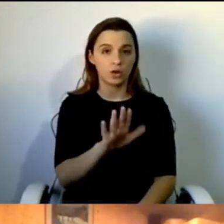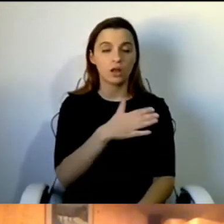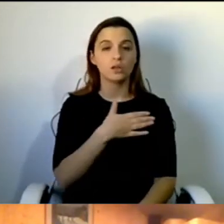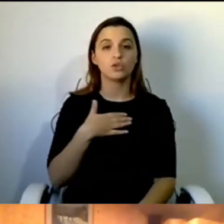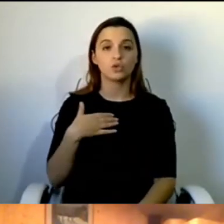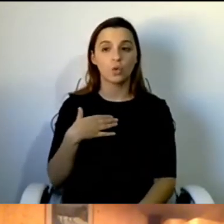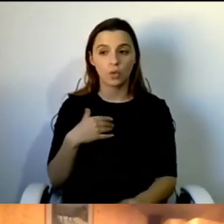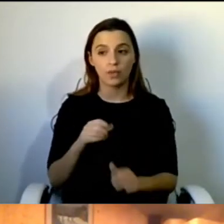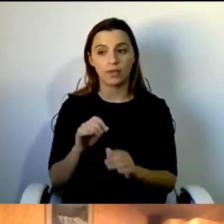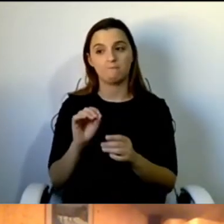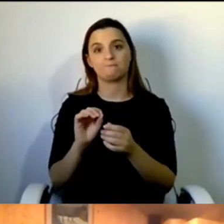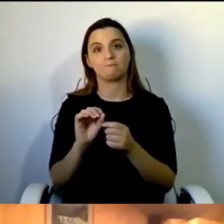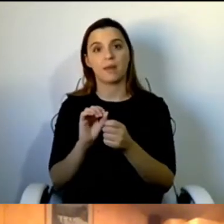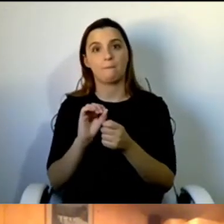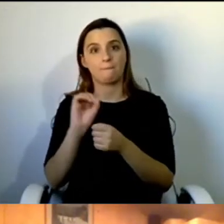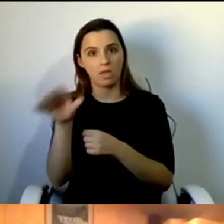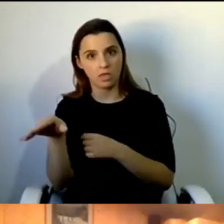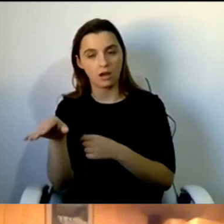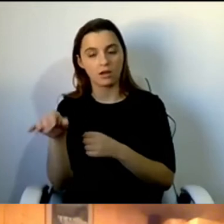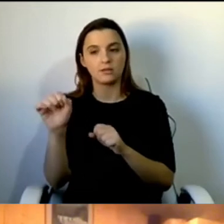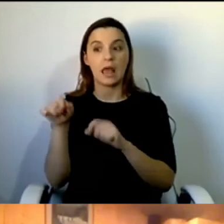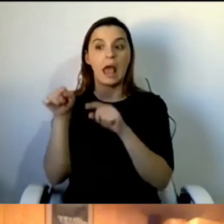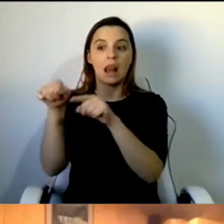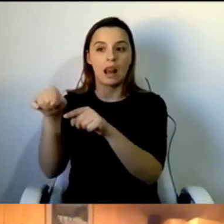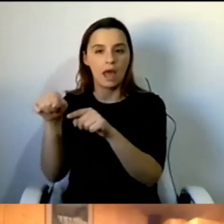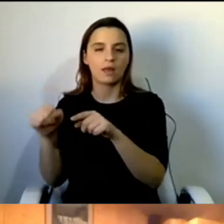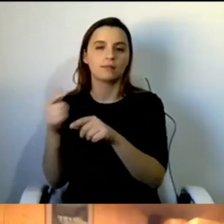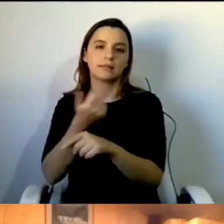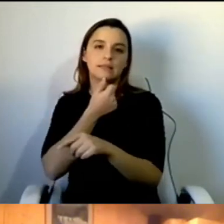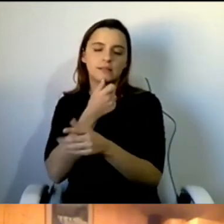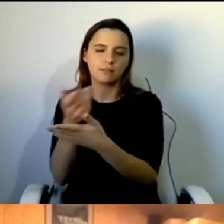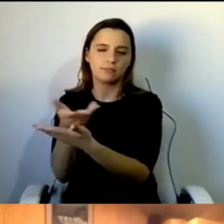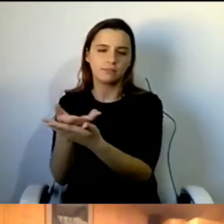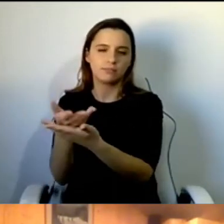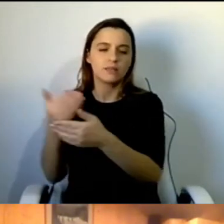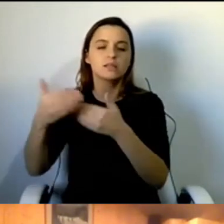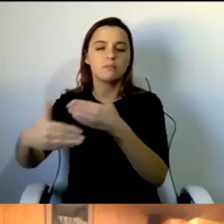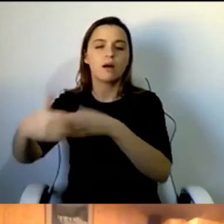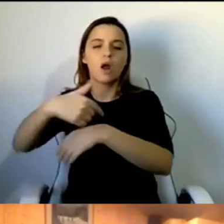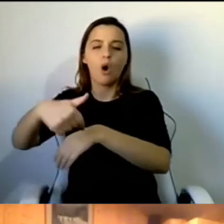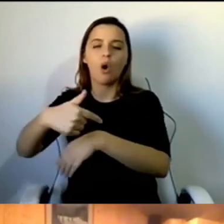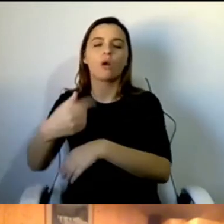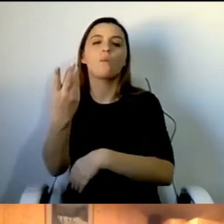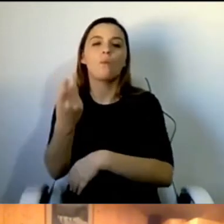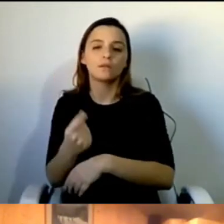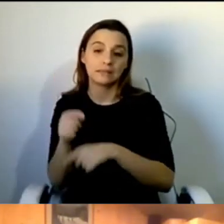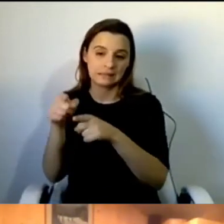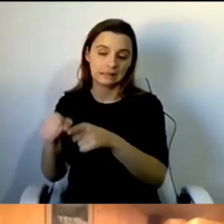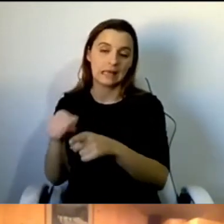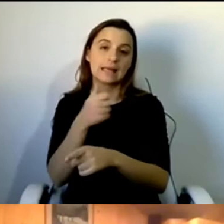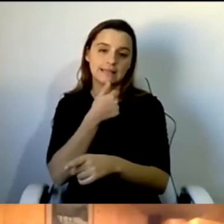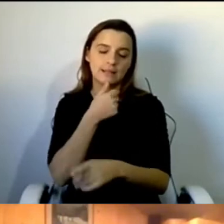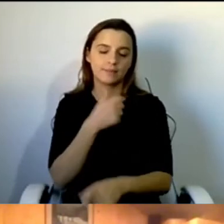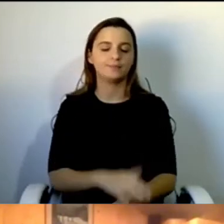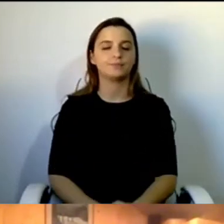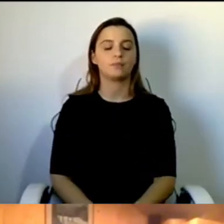have per week. And you'll negotiate both these fundamental rights or basic